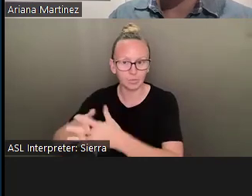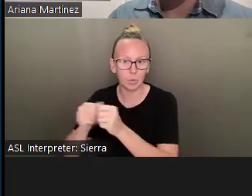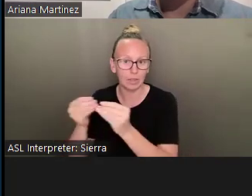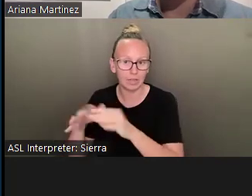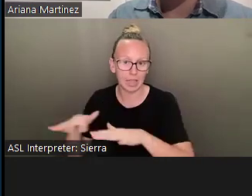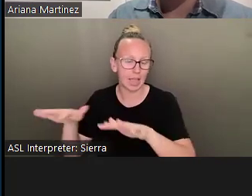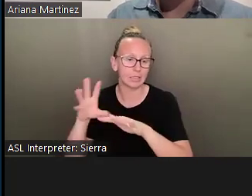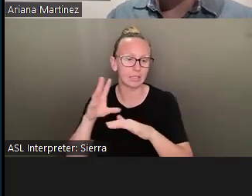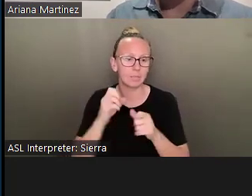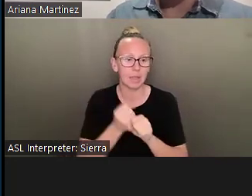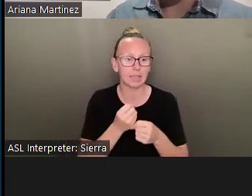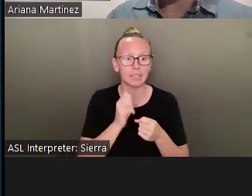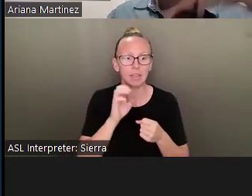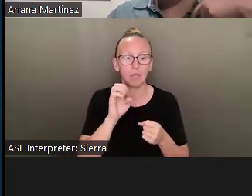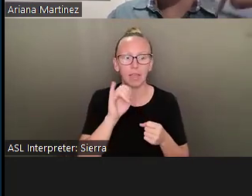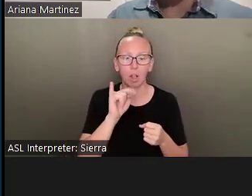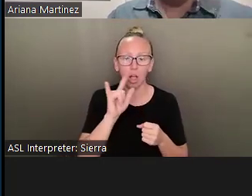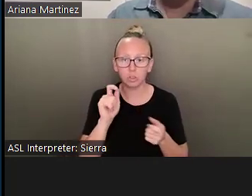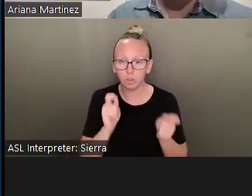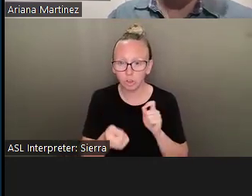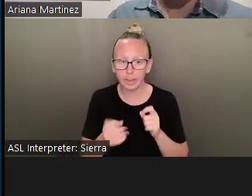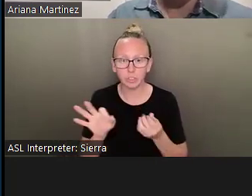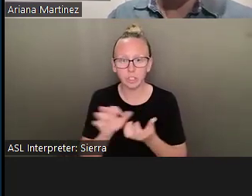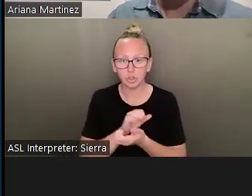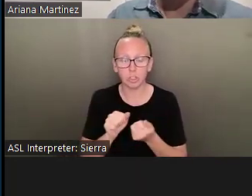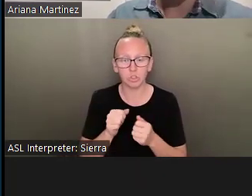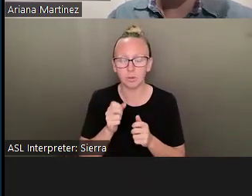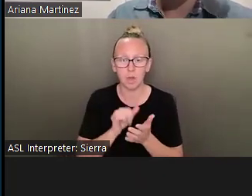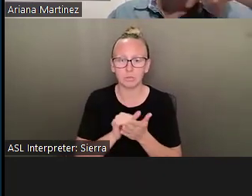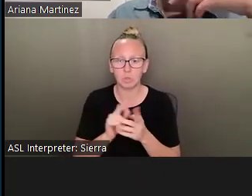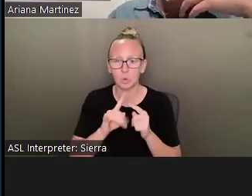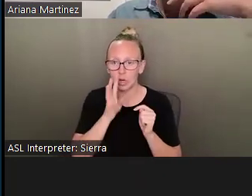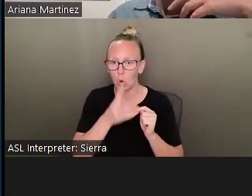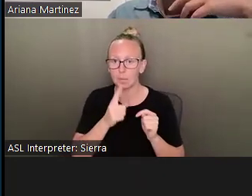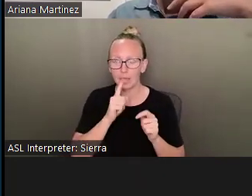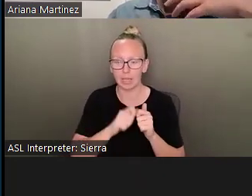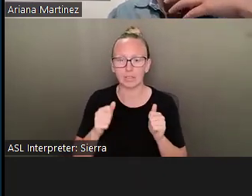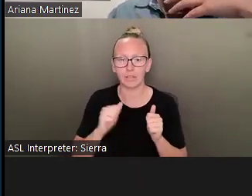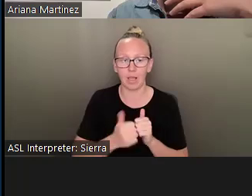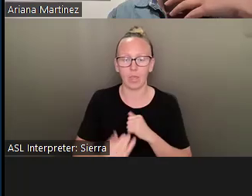destruction impossible to ignore because of the effects that has on one's body.